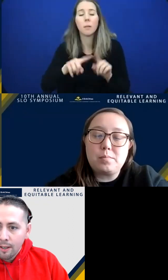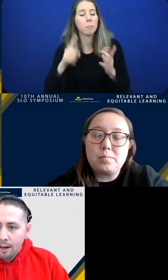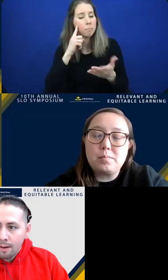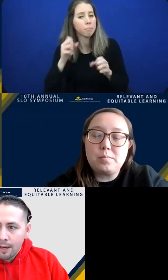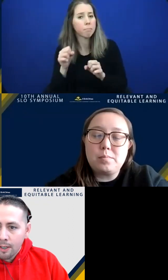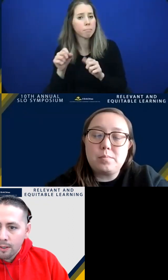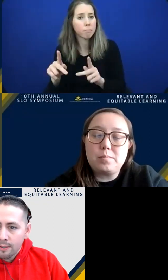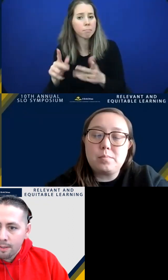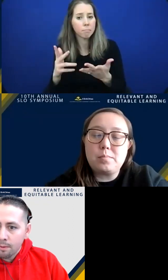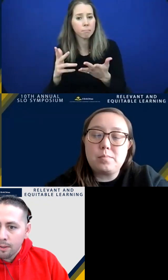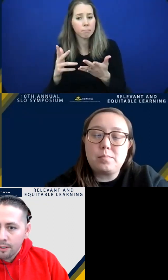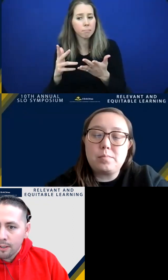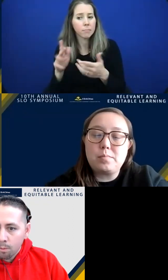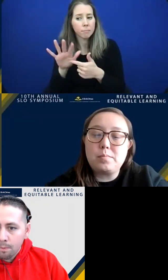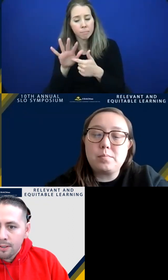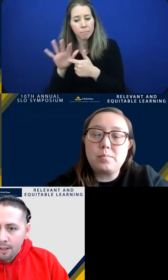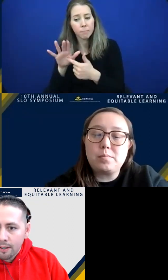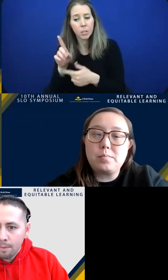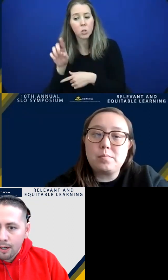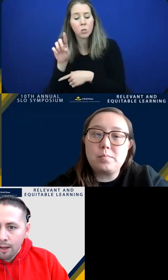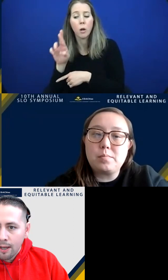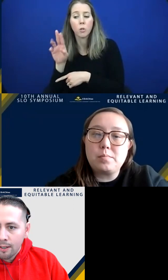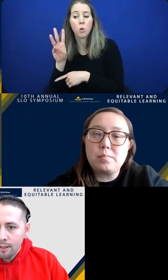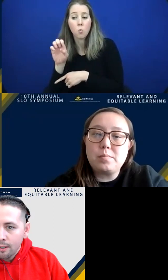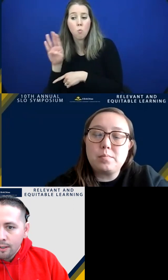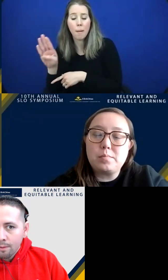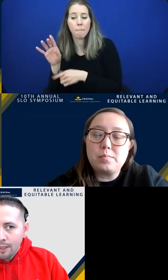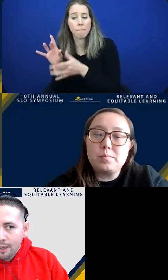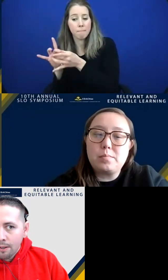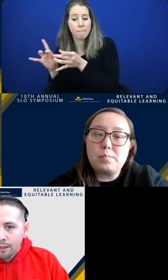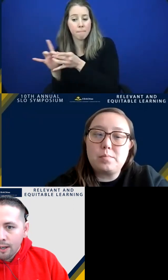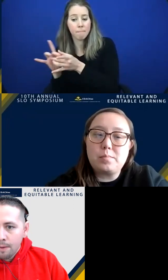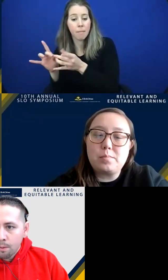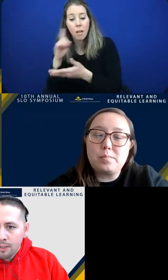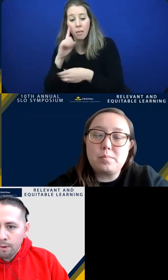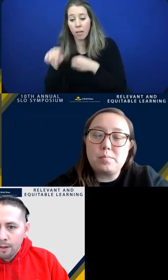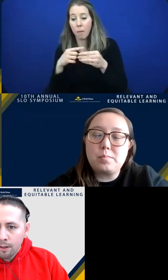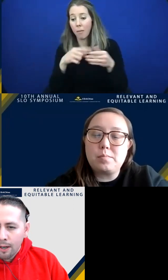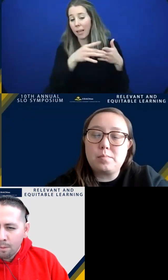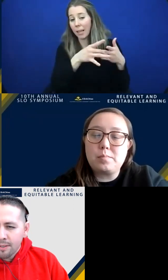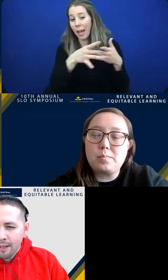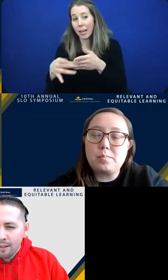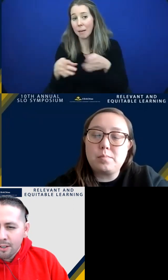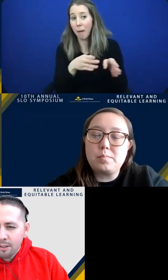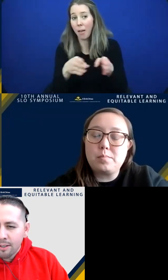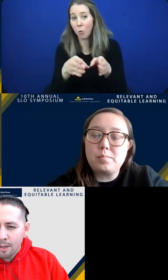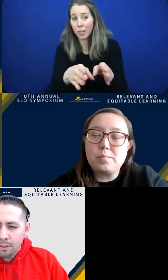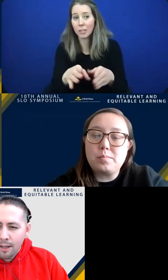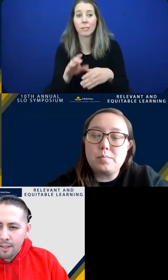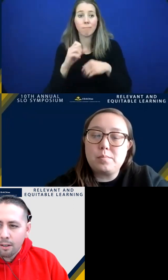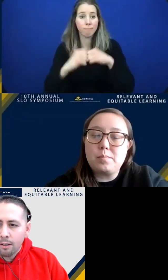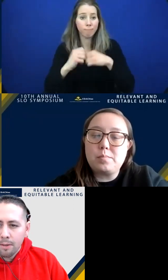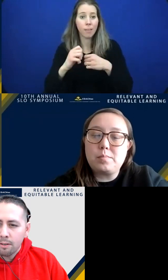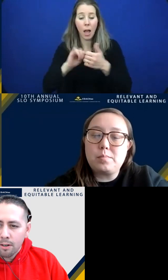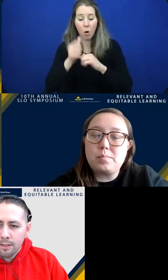opportunity, echoing some of what Dr. Webb was talking about. And when I think about the Guided Pathways framework, how it was like initially